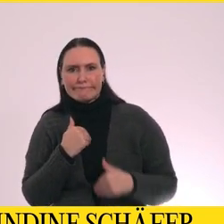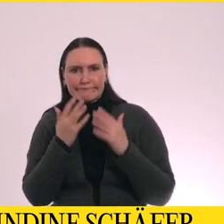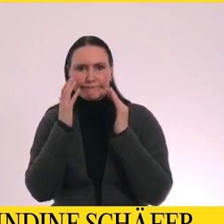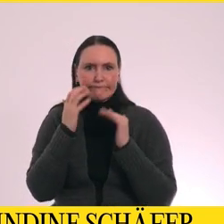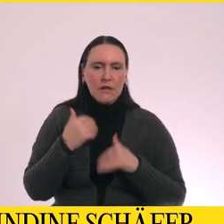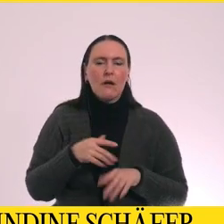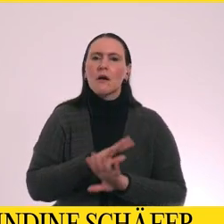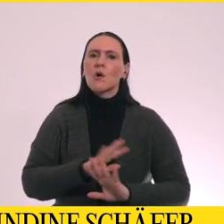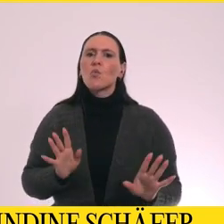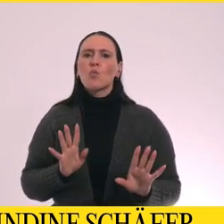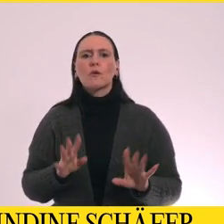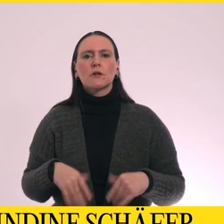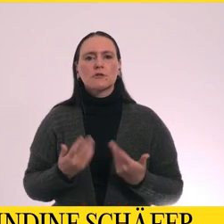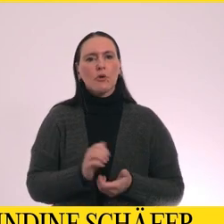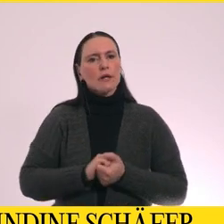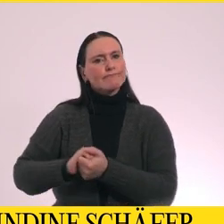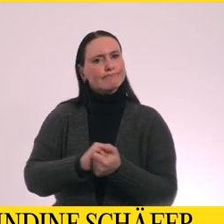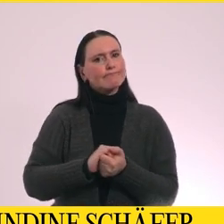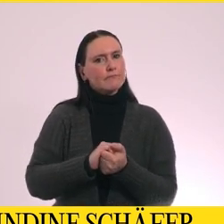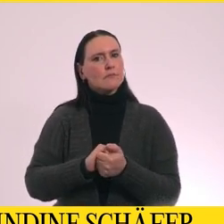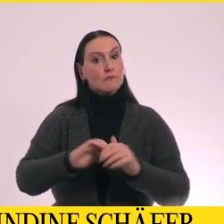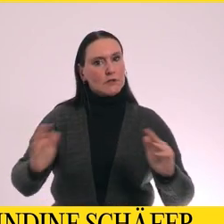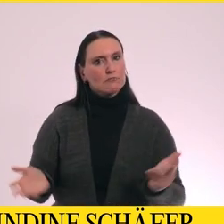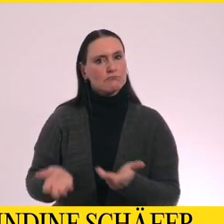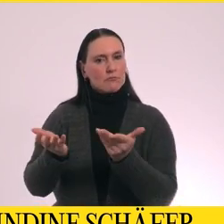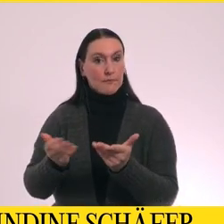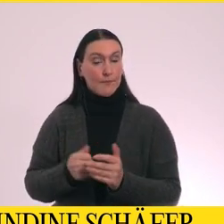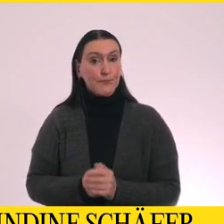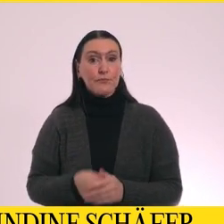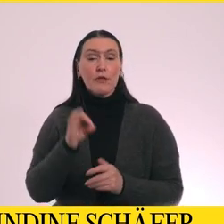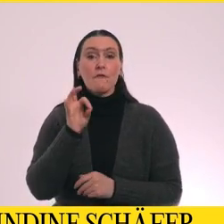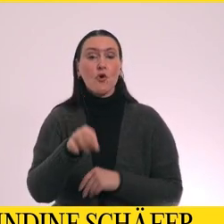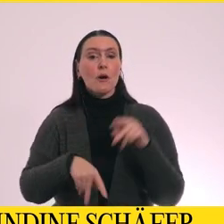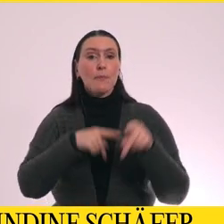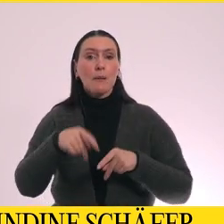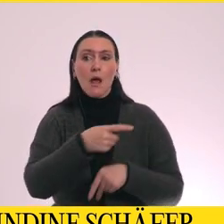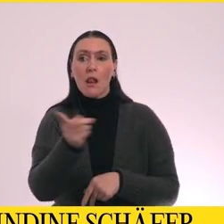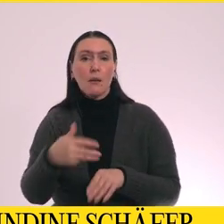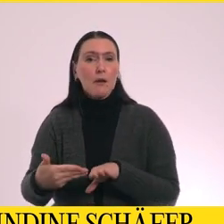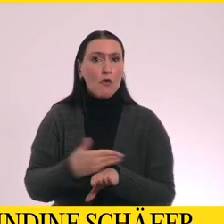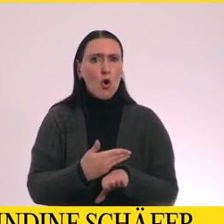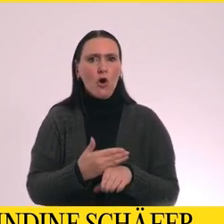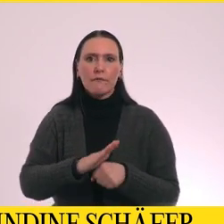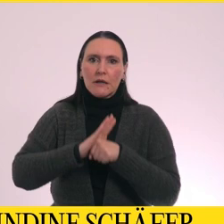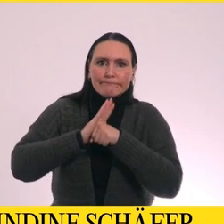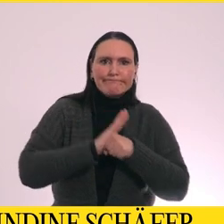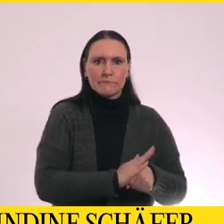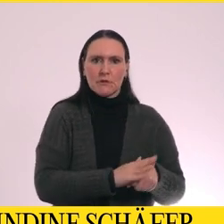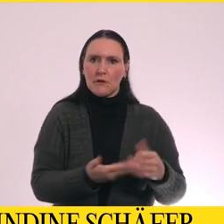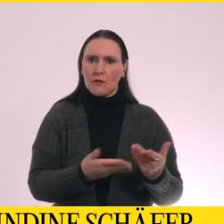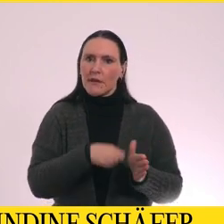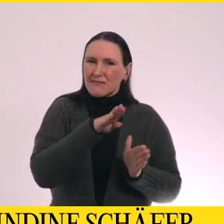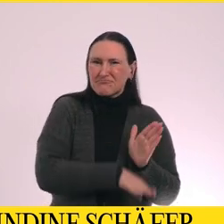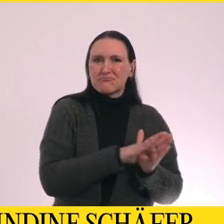becomes about giving or offering people who have been victimized the capacity to give